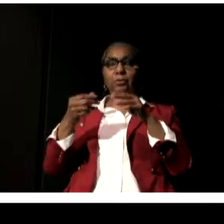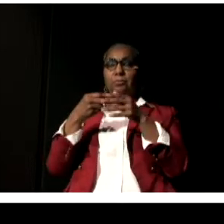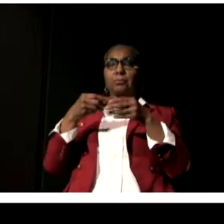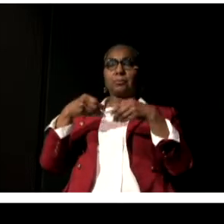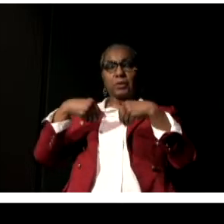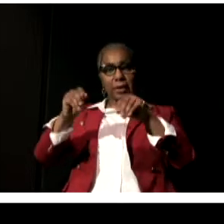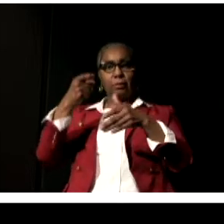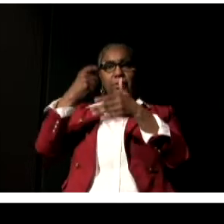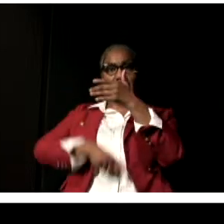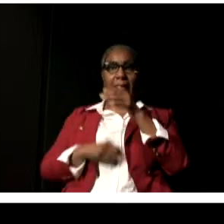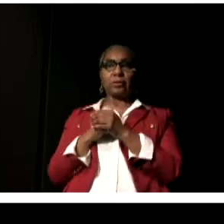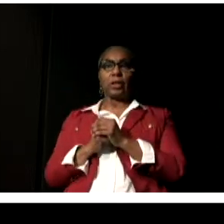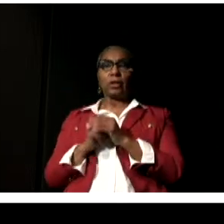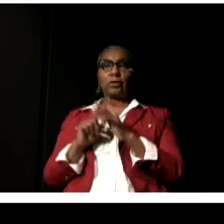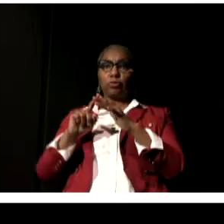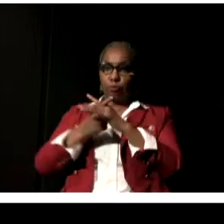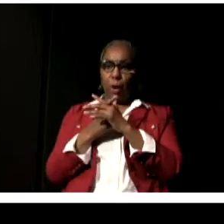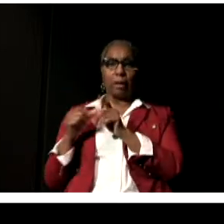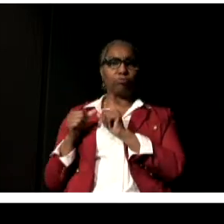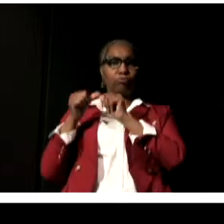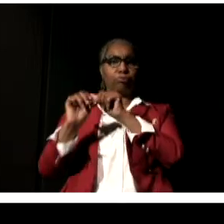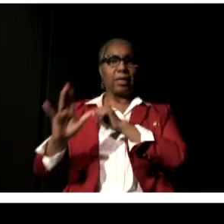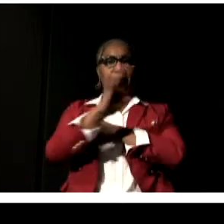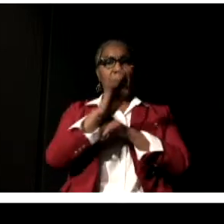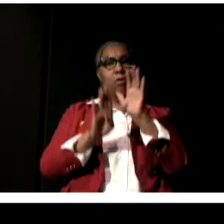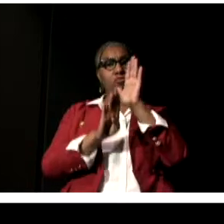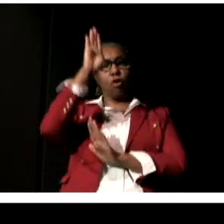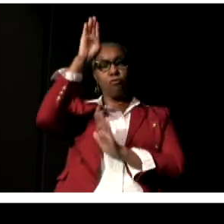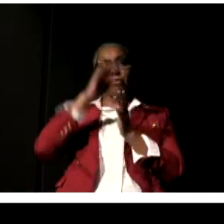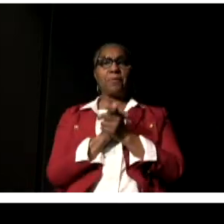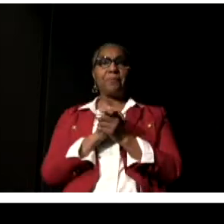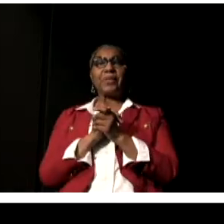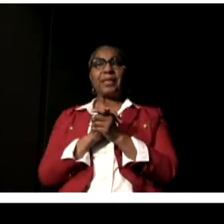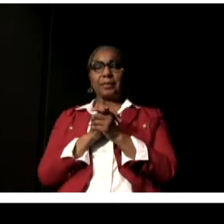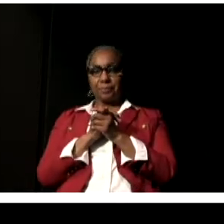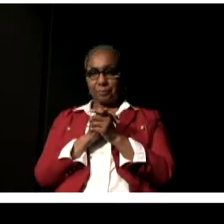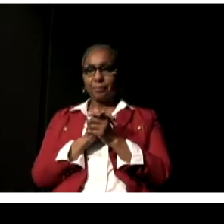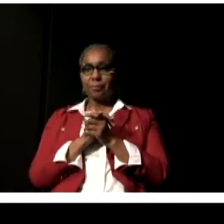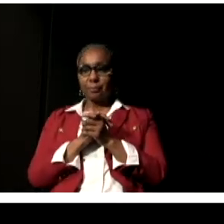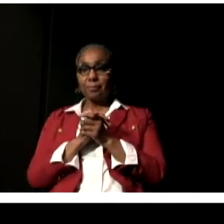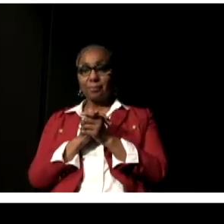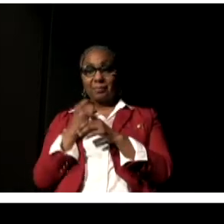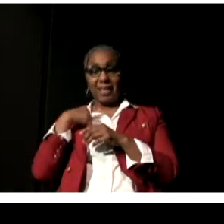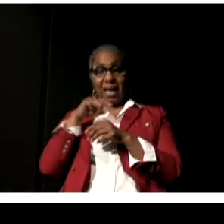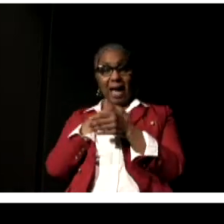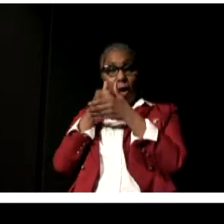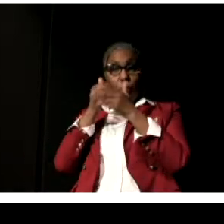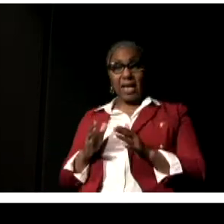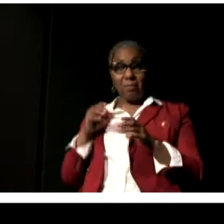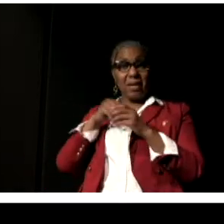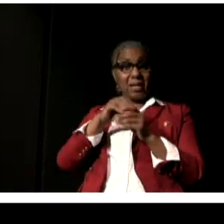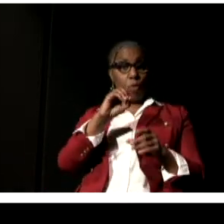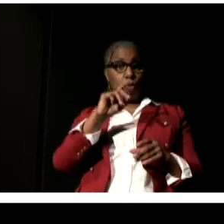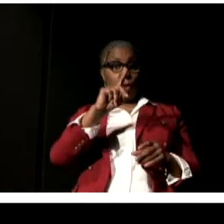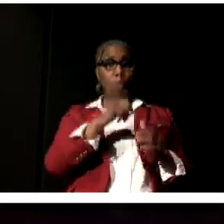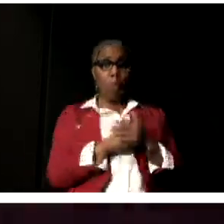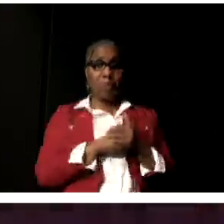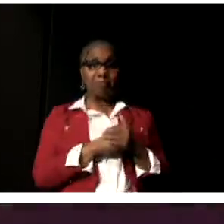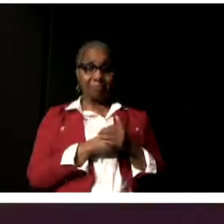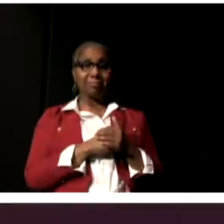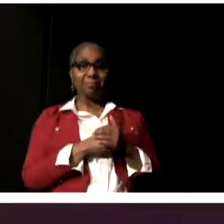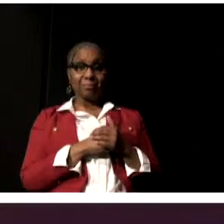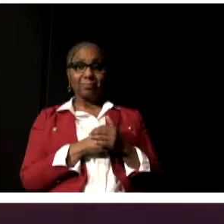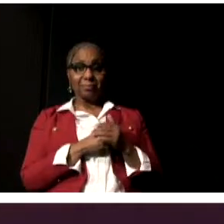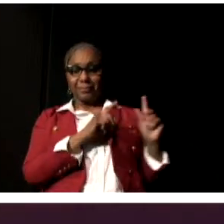spark their growth. Look no further than our neighbors in Oklahoma City.